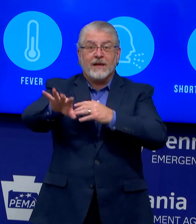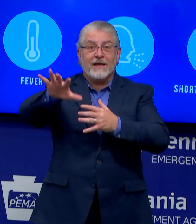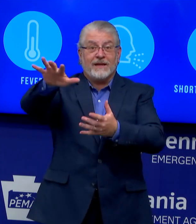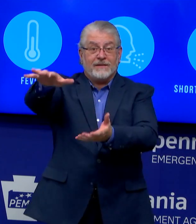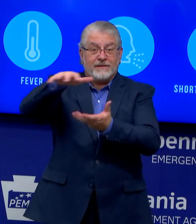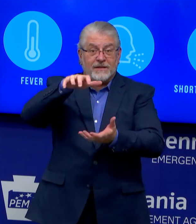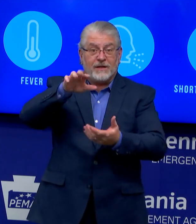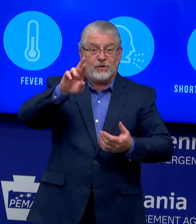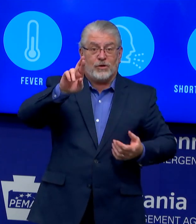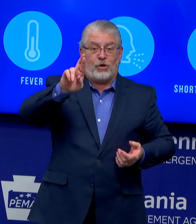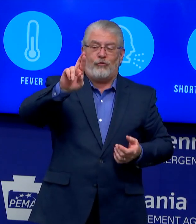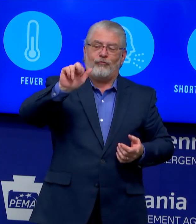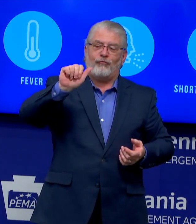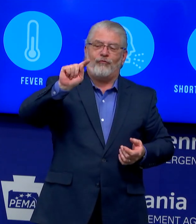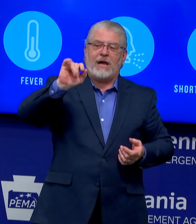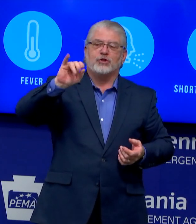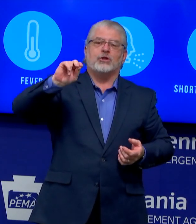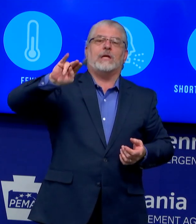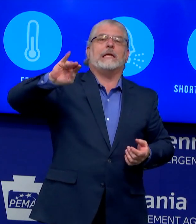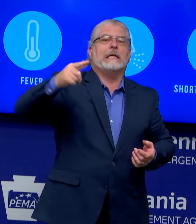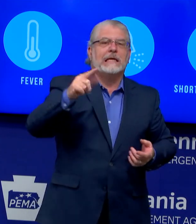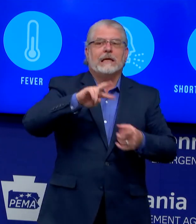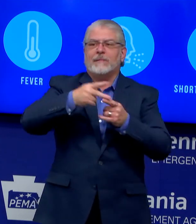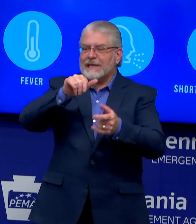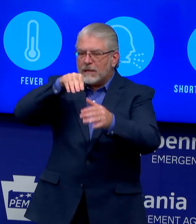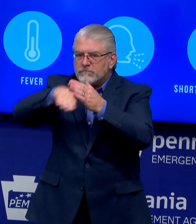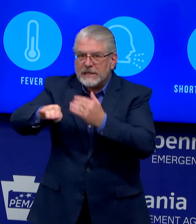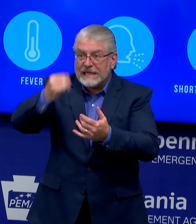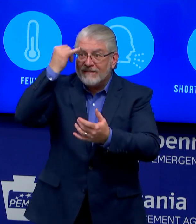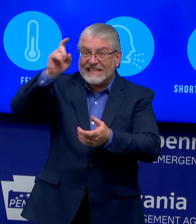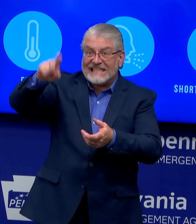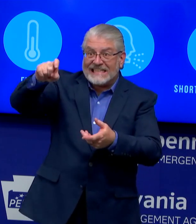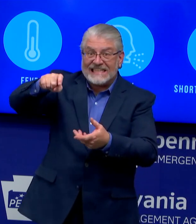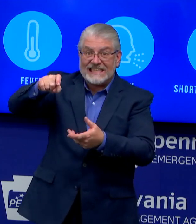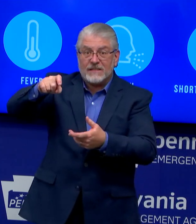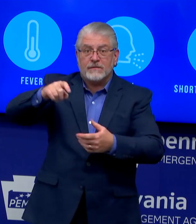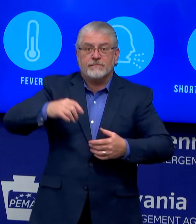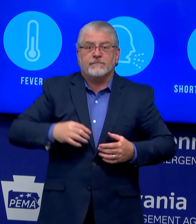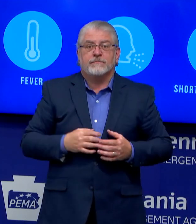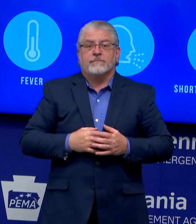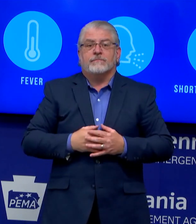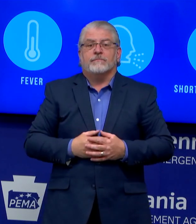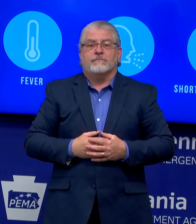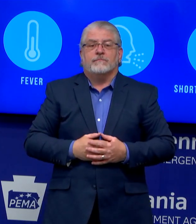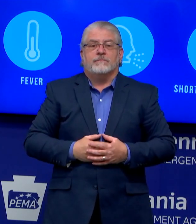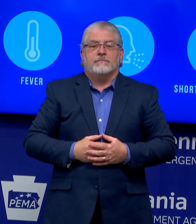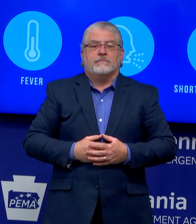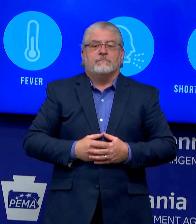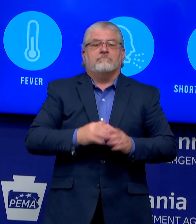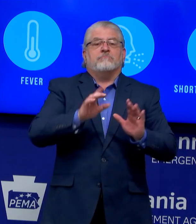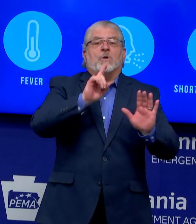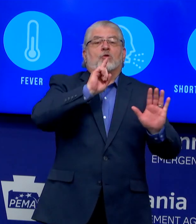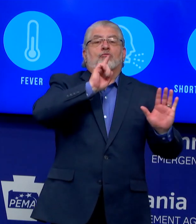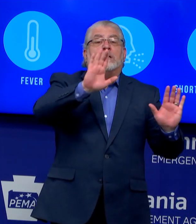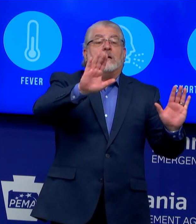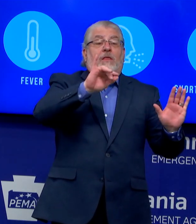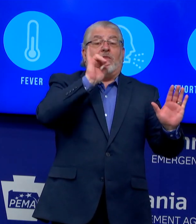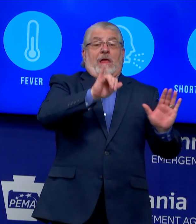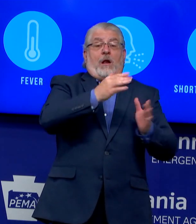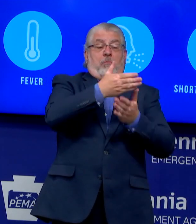our what are called crisis or emergency standards of care, and those should be out later this weekend. This question is